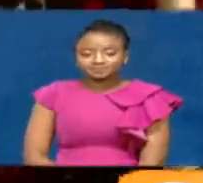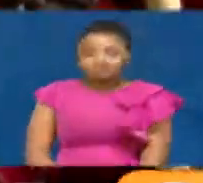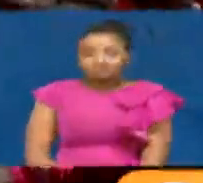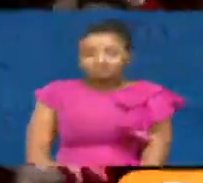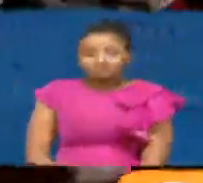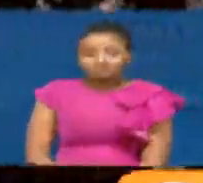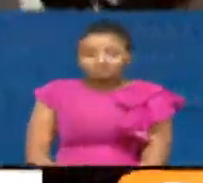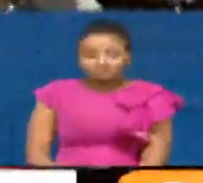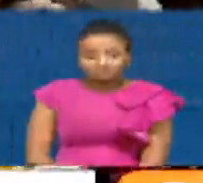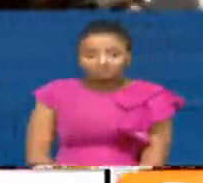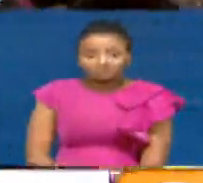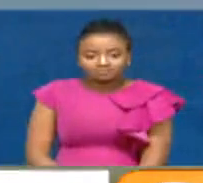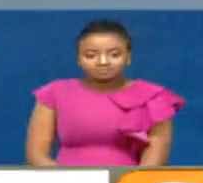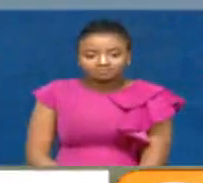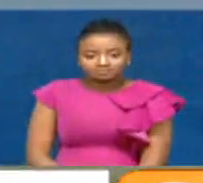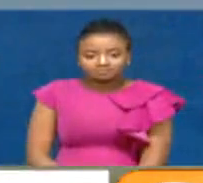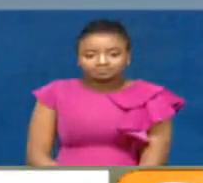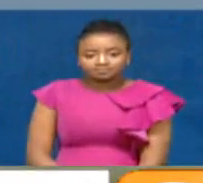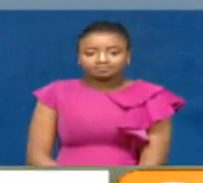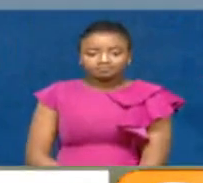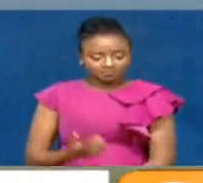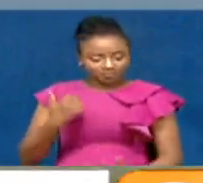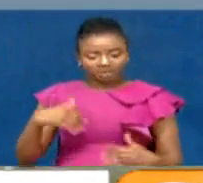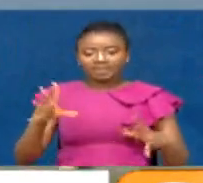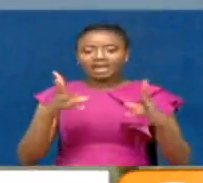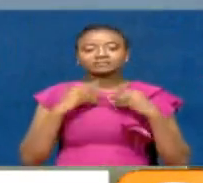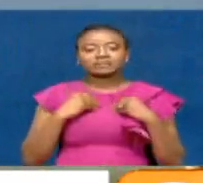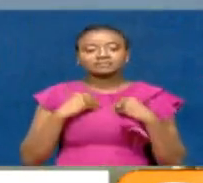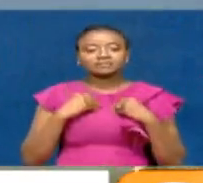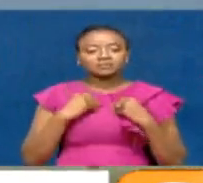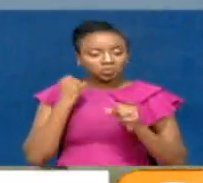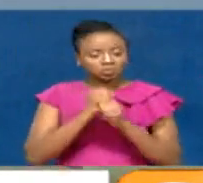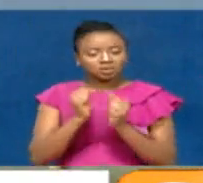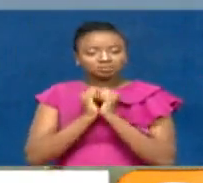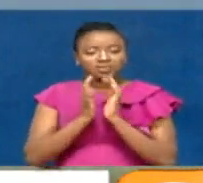And their voice is God's voice, and I accept it, and I shall be with them.